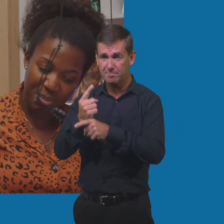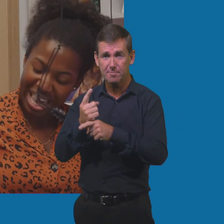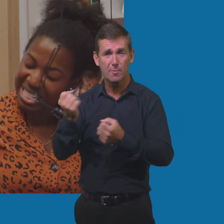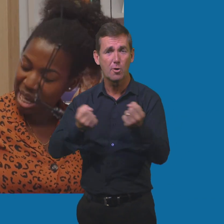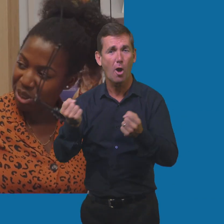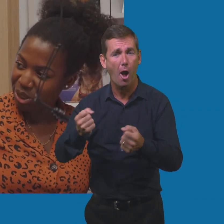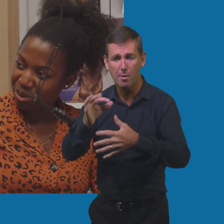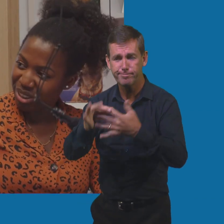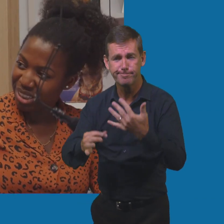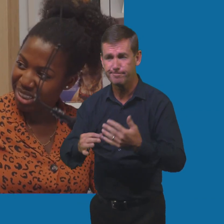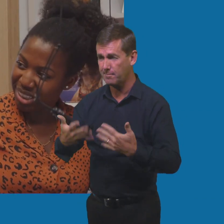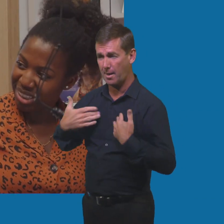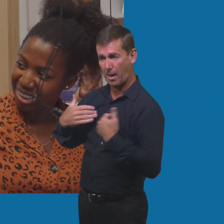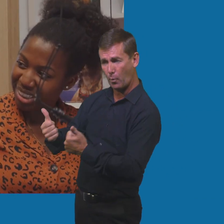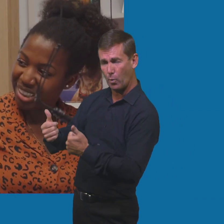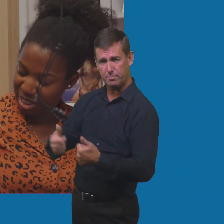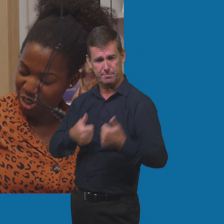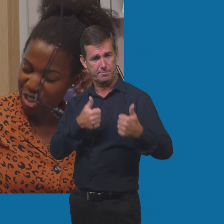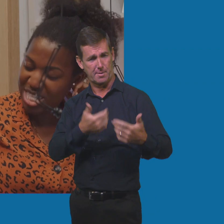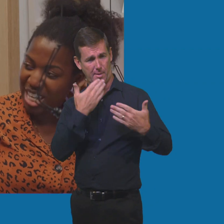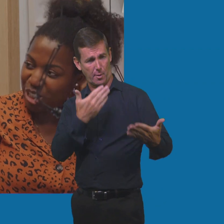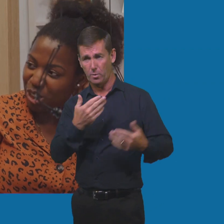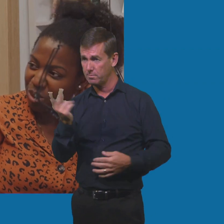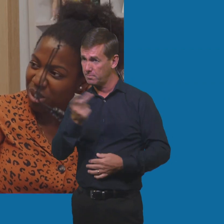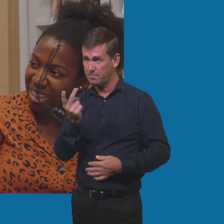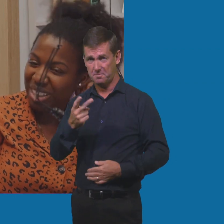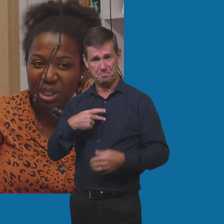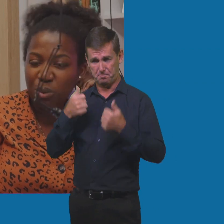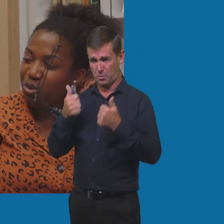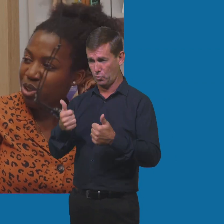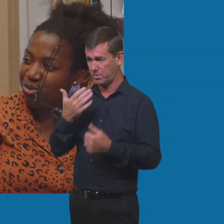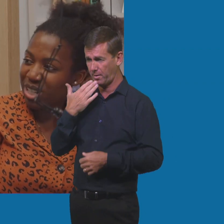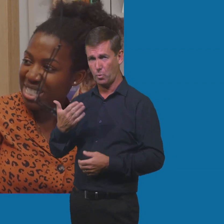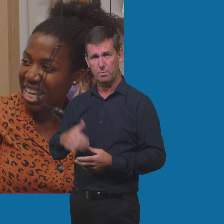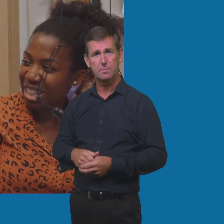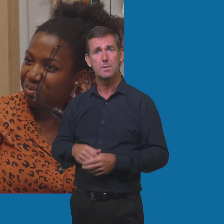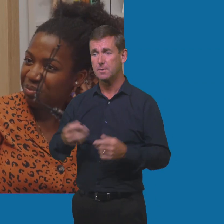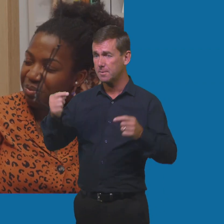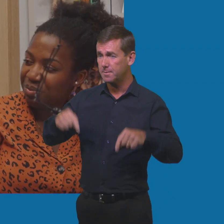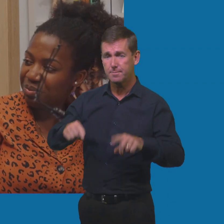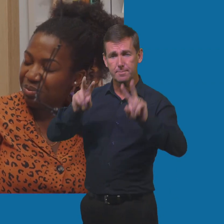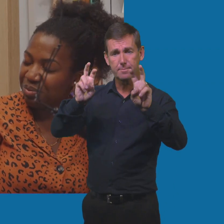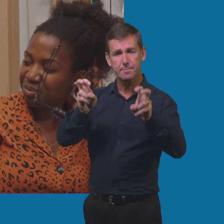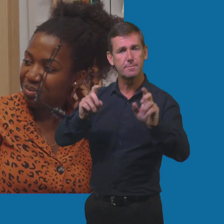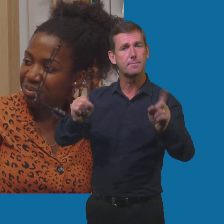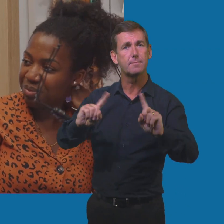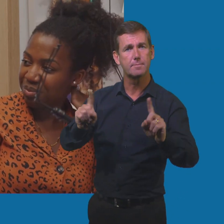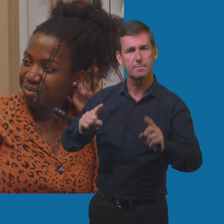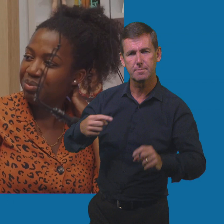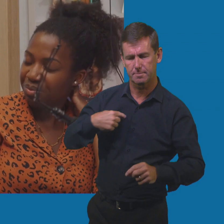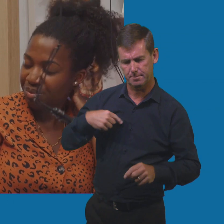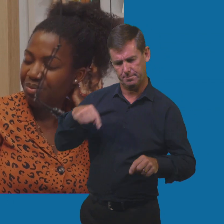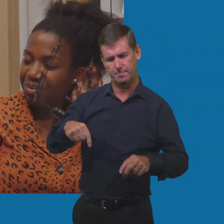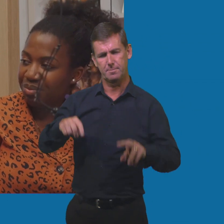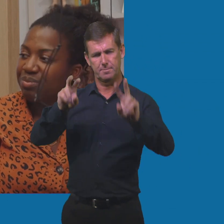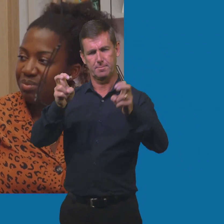So, Matt, how are you? I'm good, thanks. How are you guys? Good, thank you. Yeah. What have you got for us today? Today I'm talking about